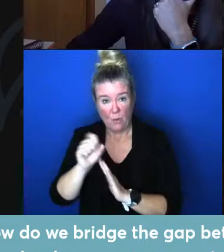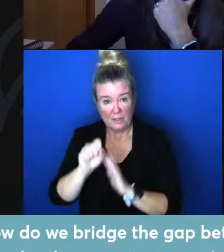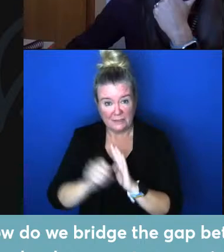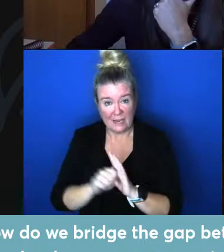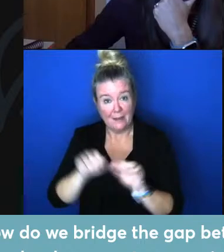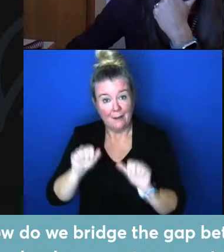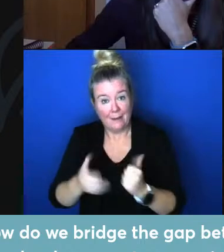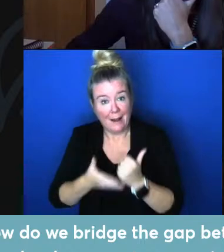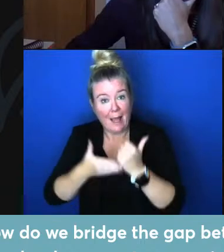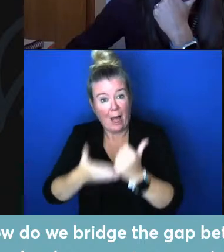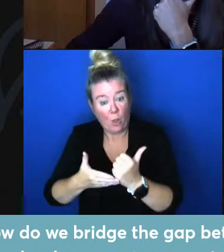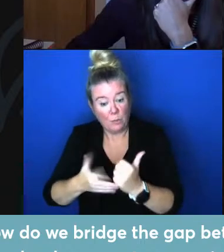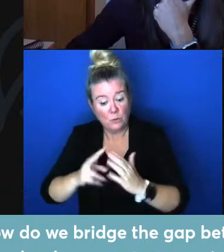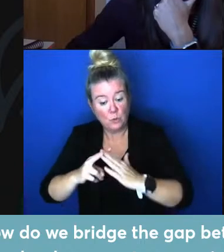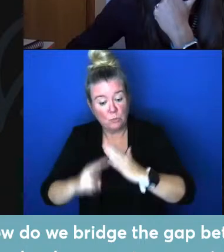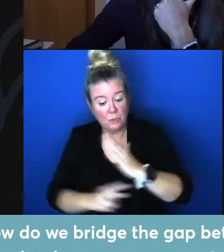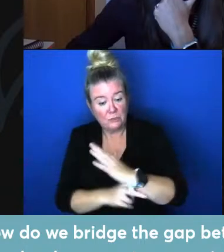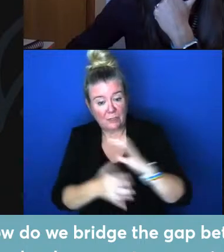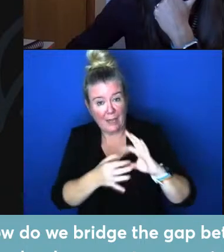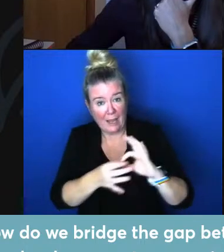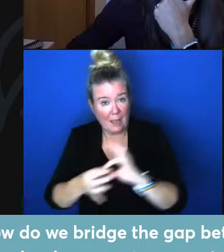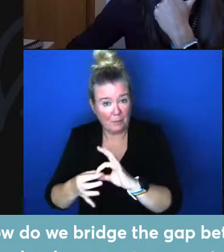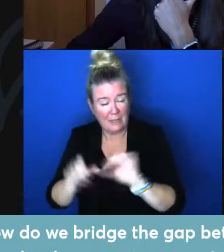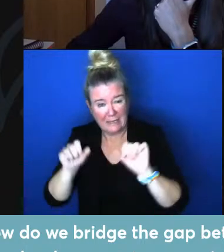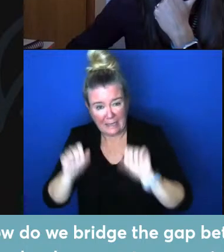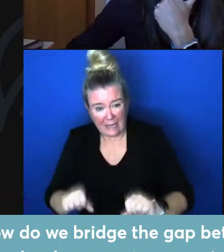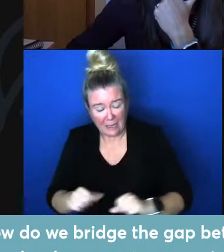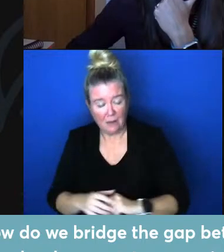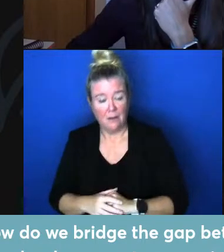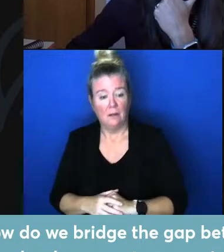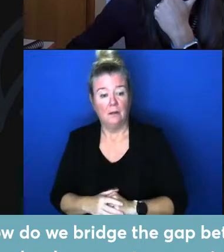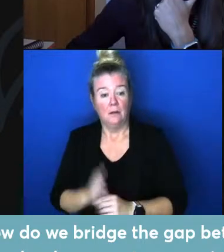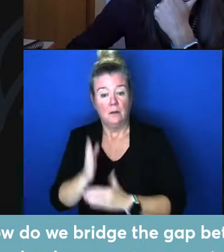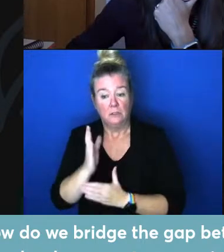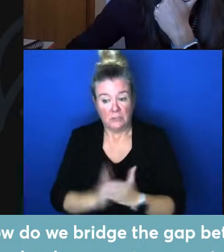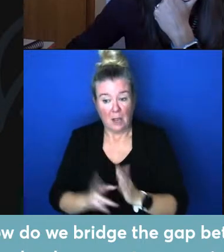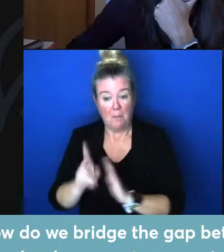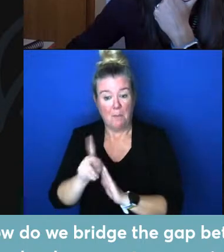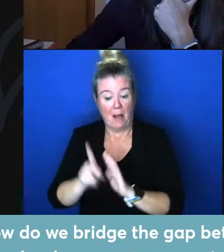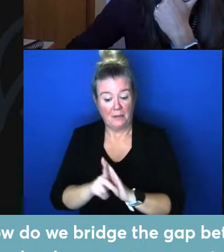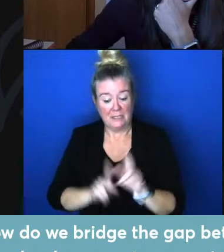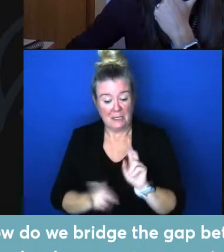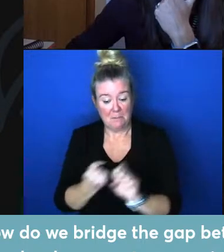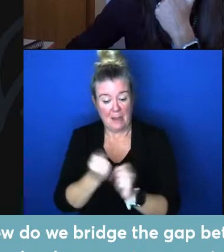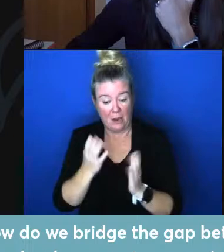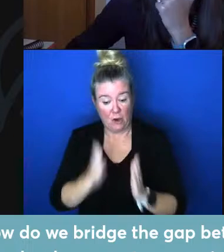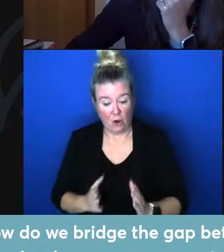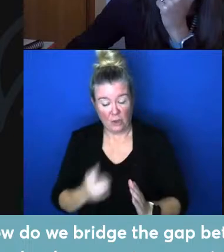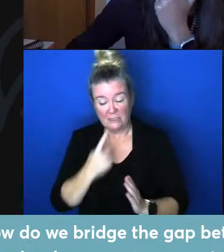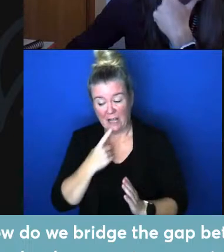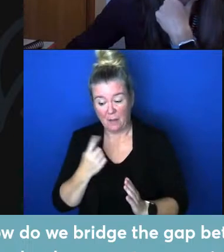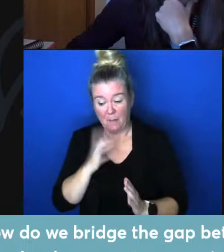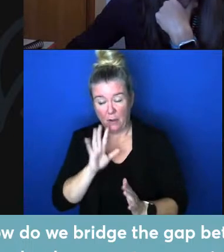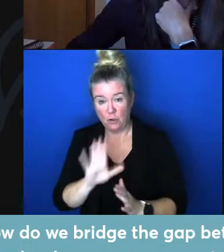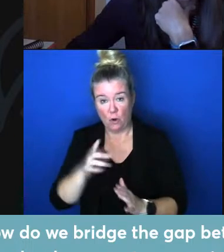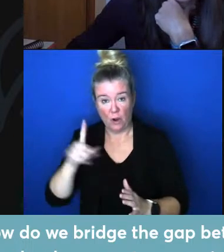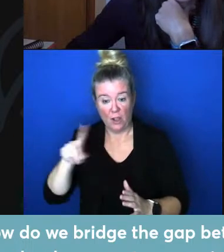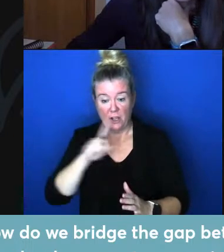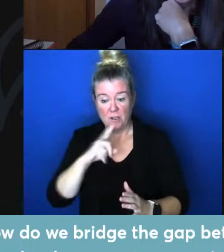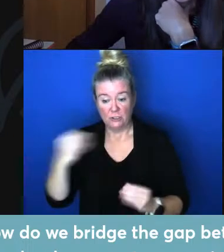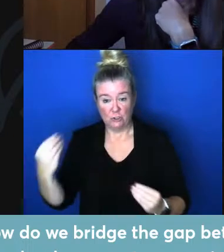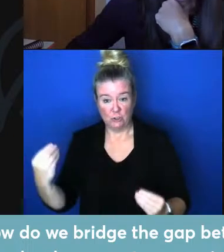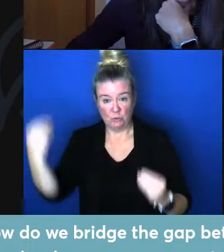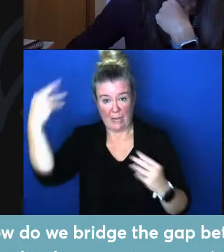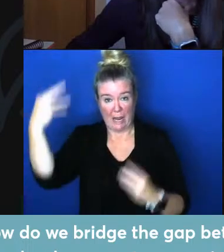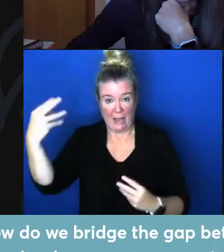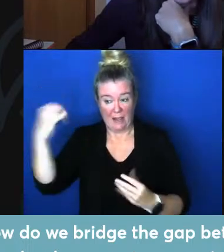can help you bridge that gap. And some of our policymakers, if you call Rashida Tlaib about your streetlight, she's going to help you